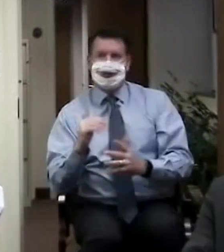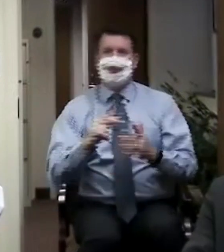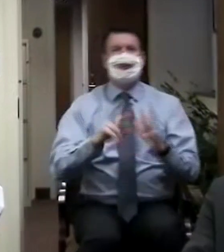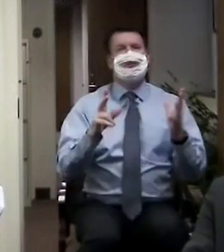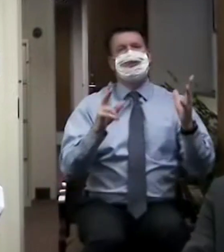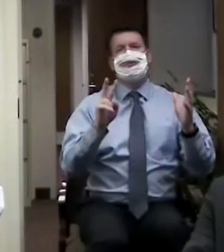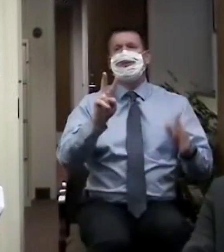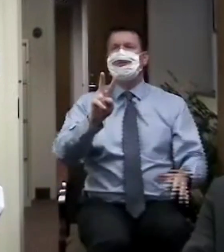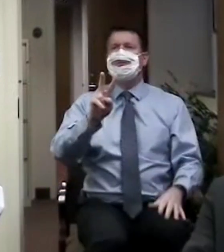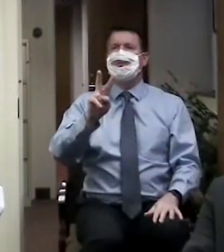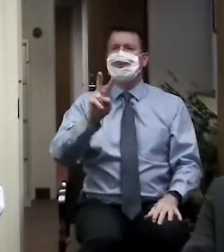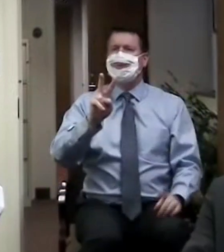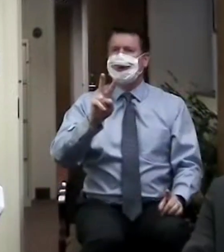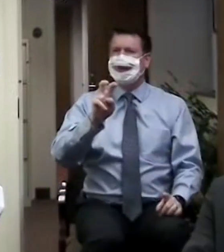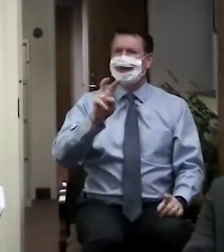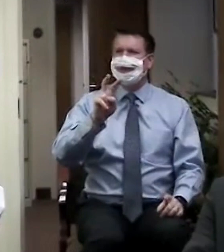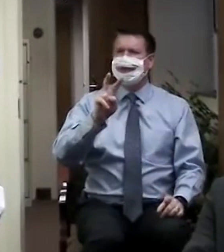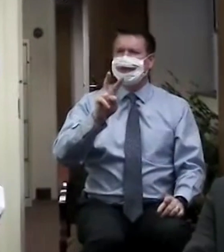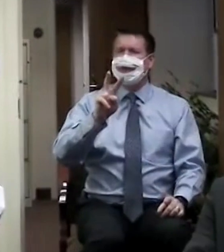beds.